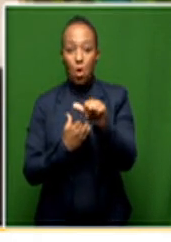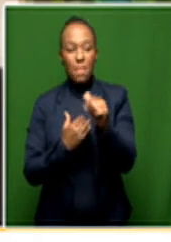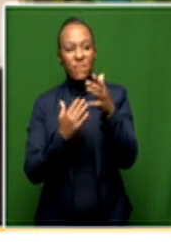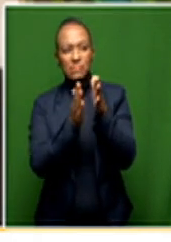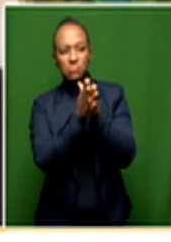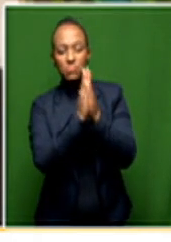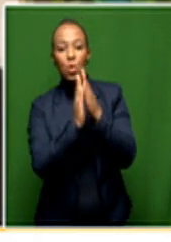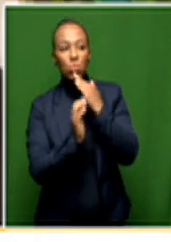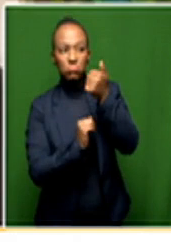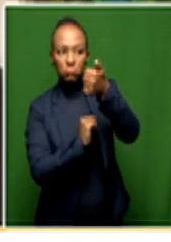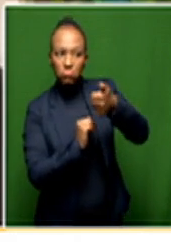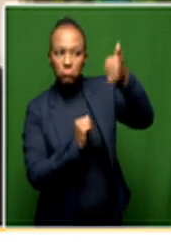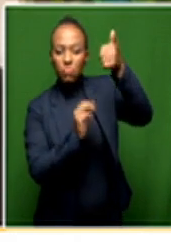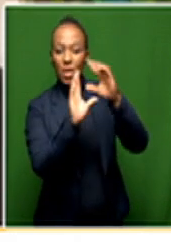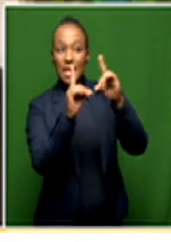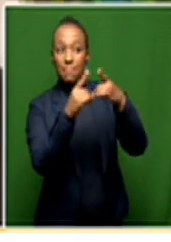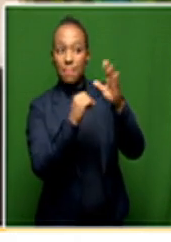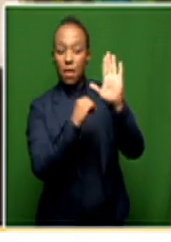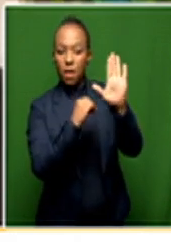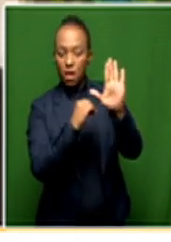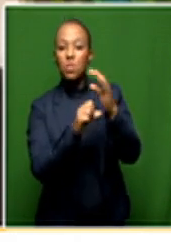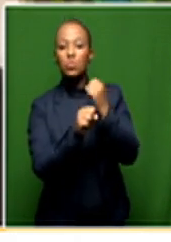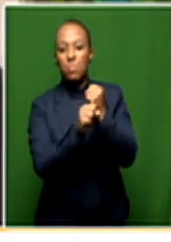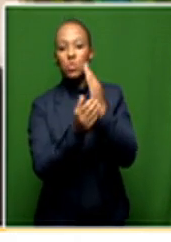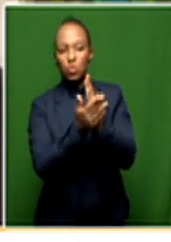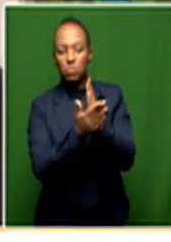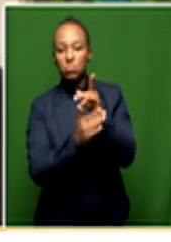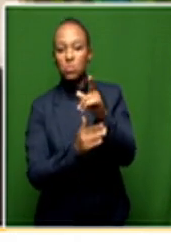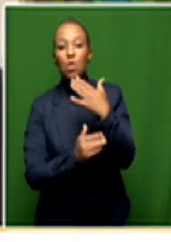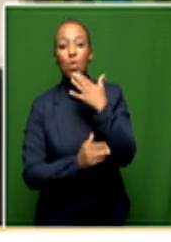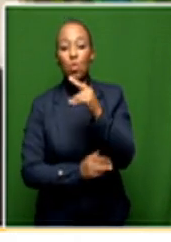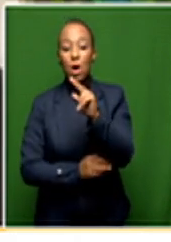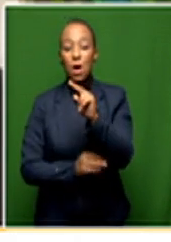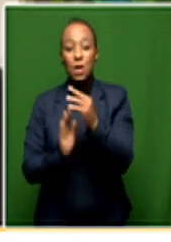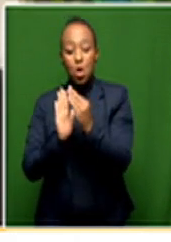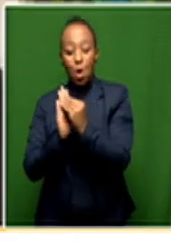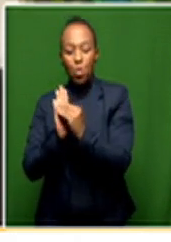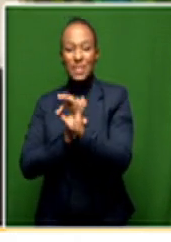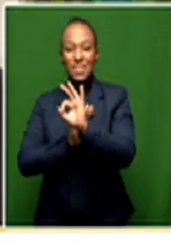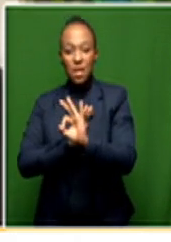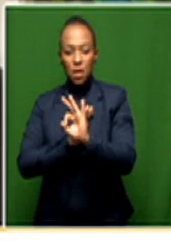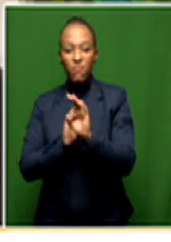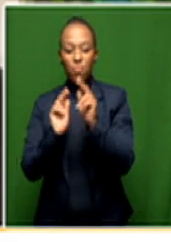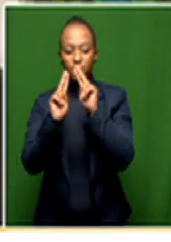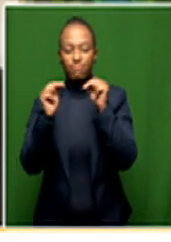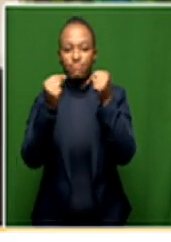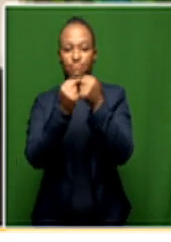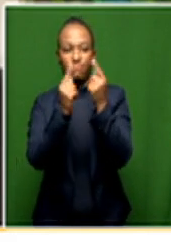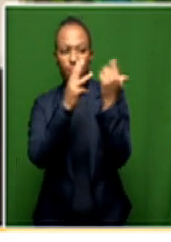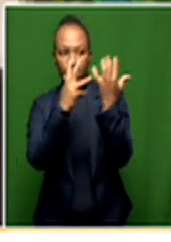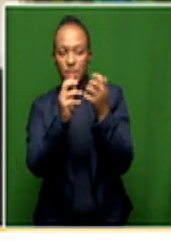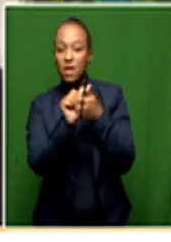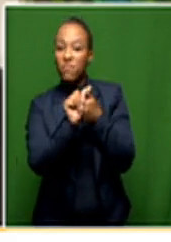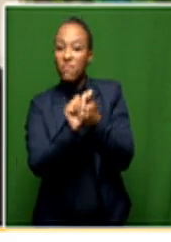all these tender processes adhere to Note 3 of the National Treasury Regulations and, of course, also the